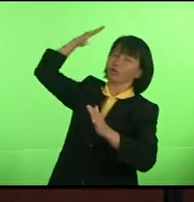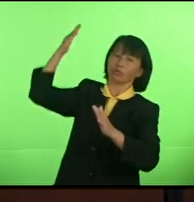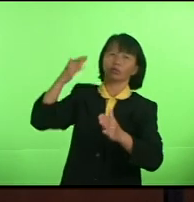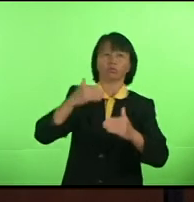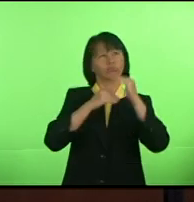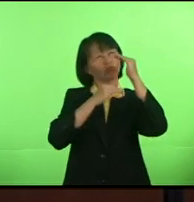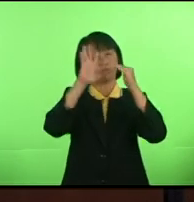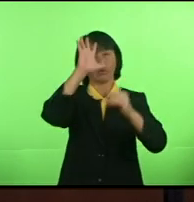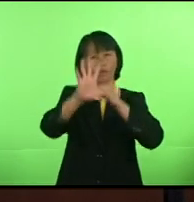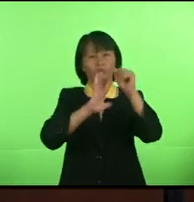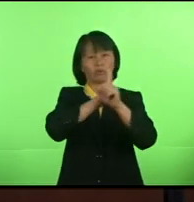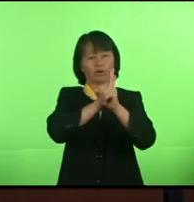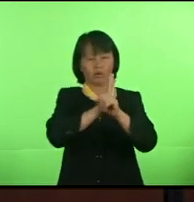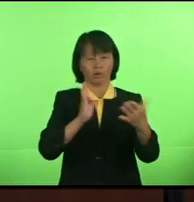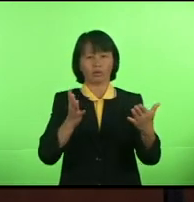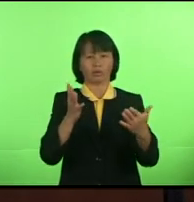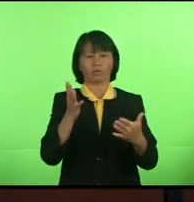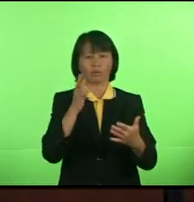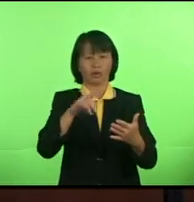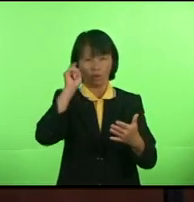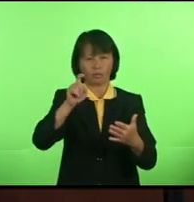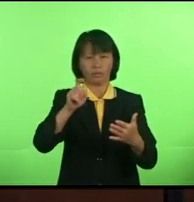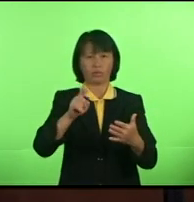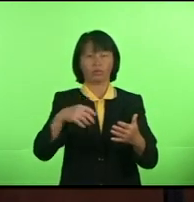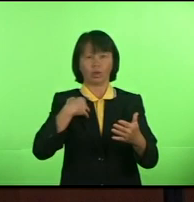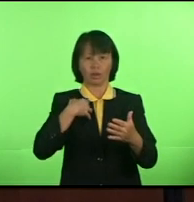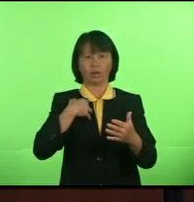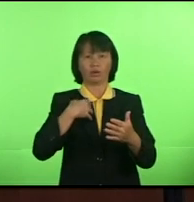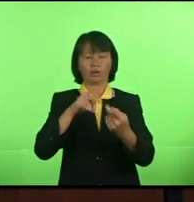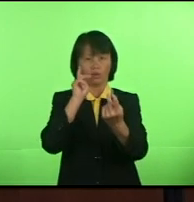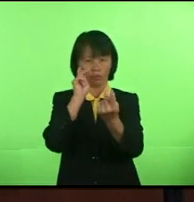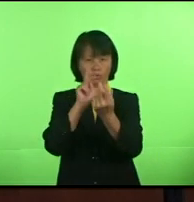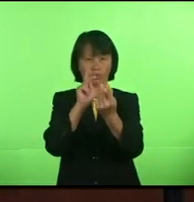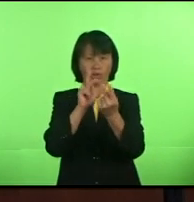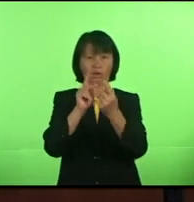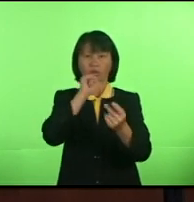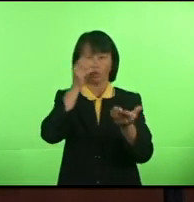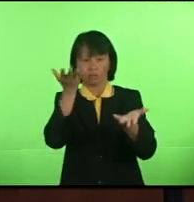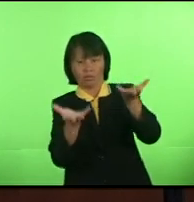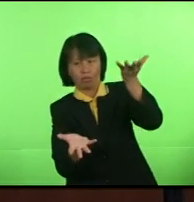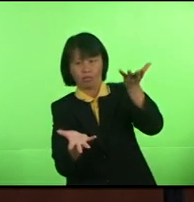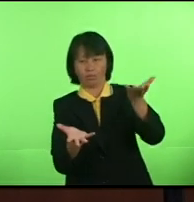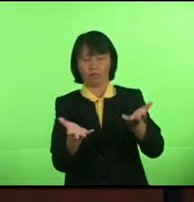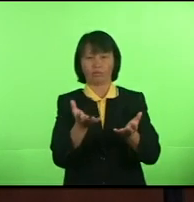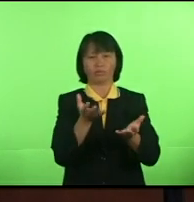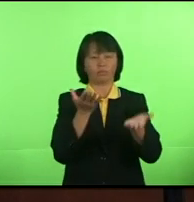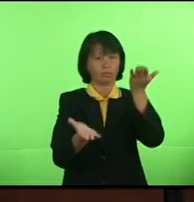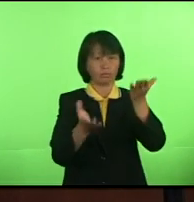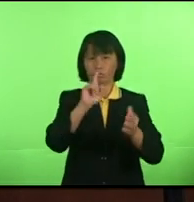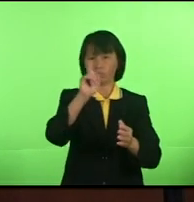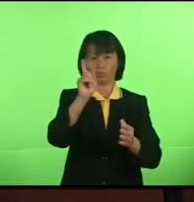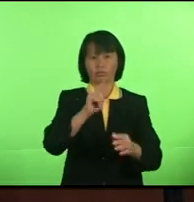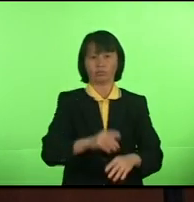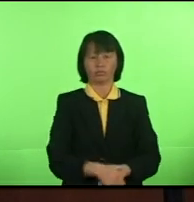years, okay? And it must be reliable and not biased, okay?